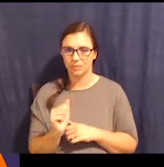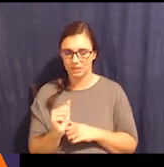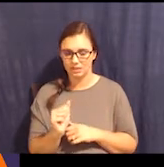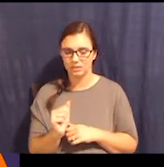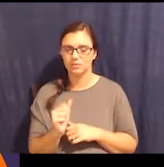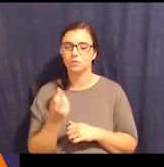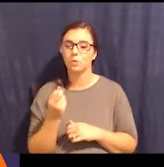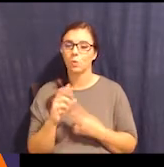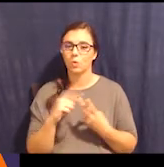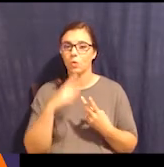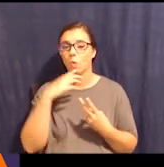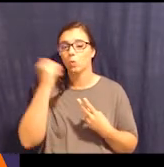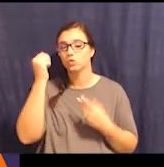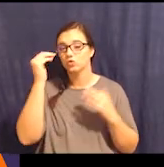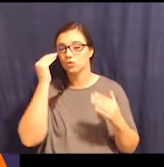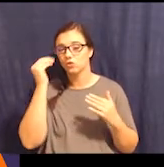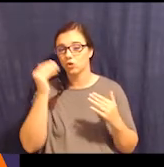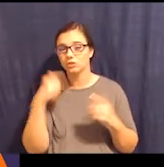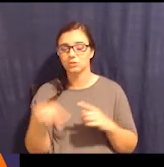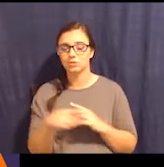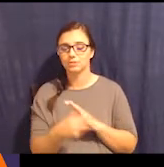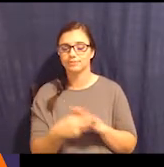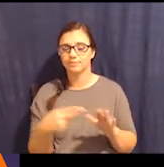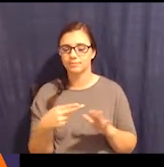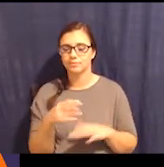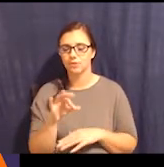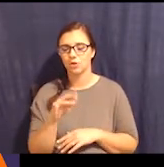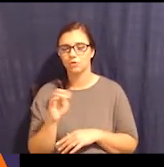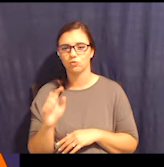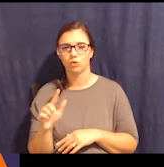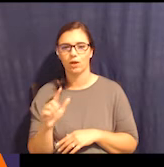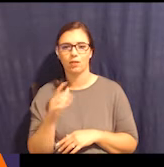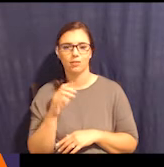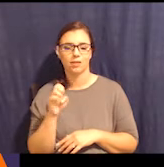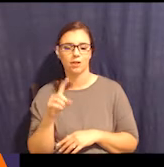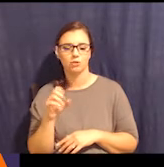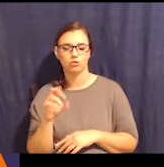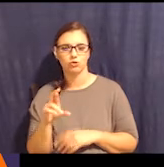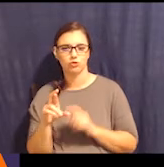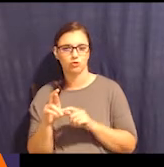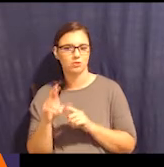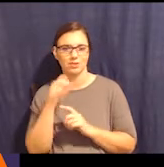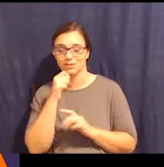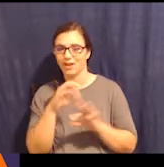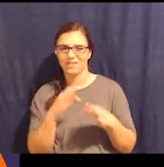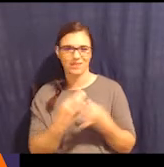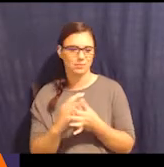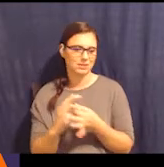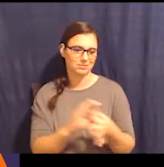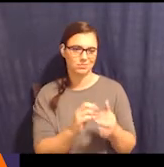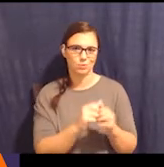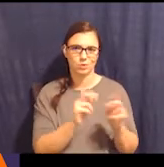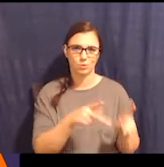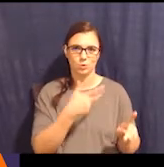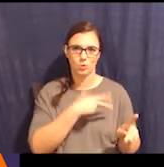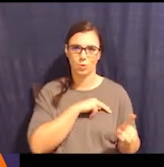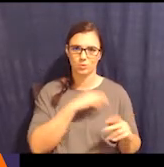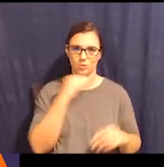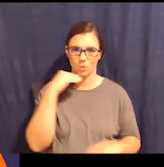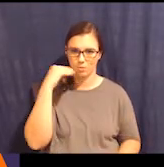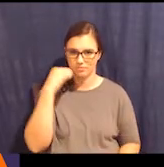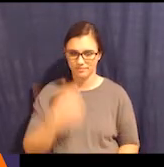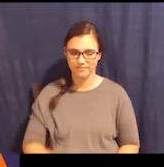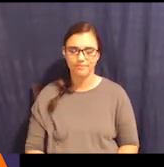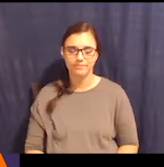frail elders who are not relatives of the person who owns the home. The person who owns or rents the adult family